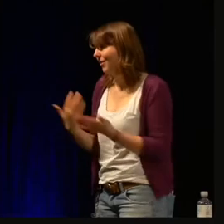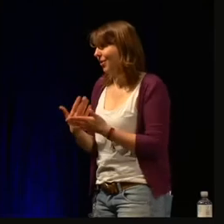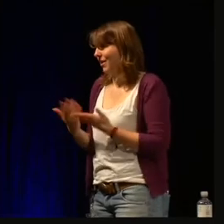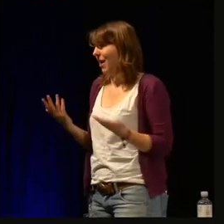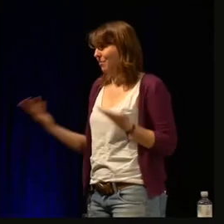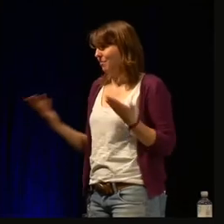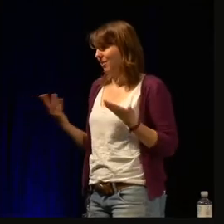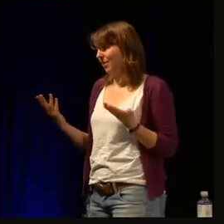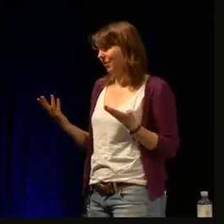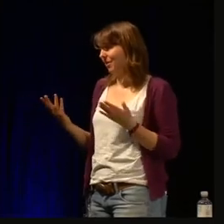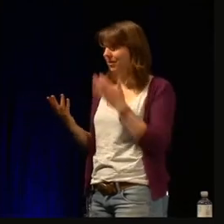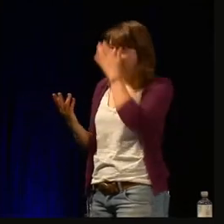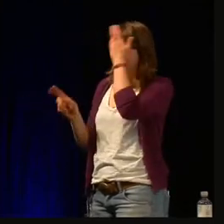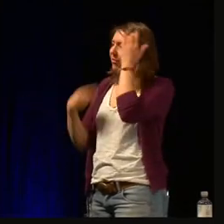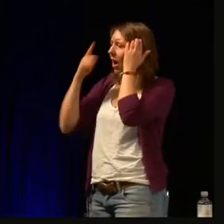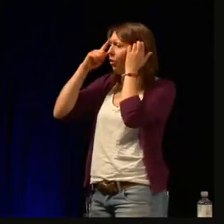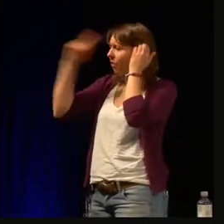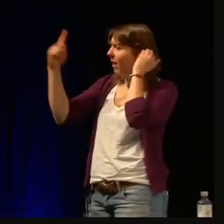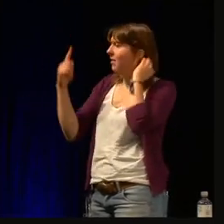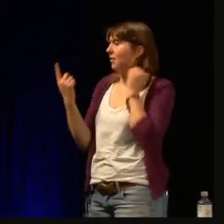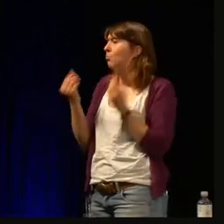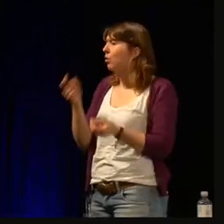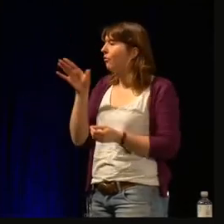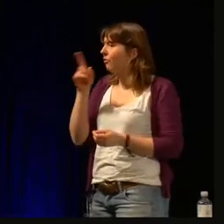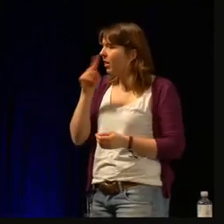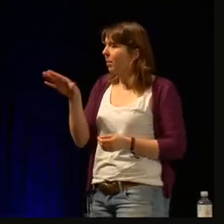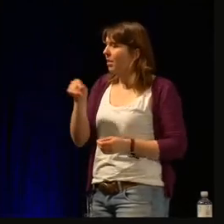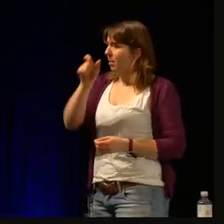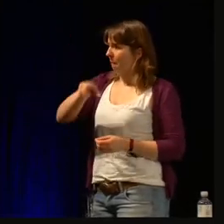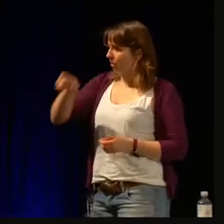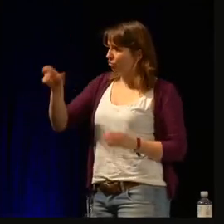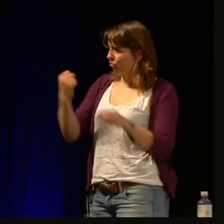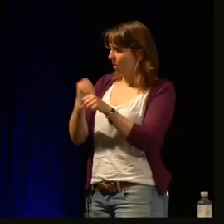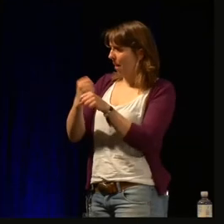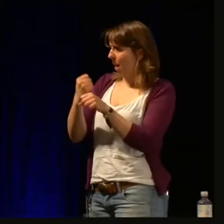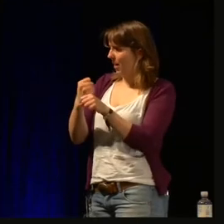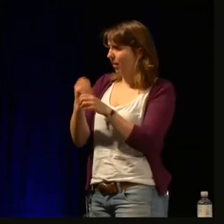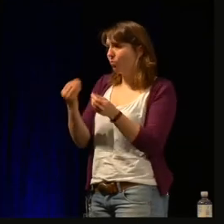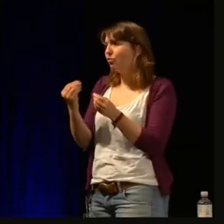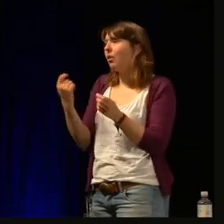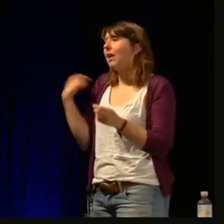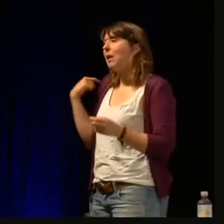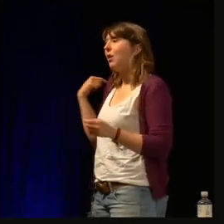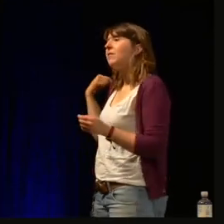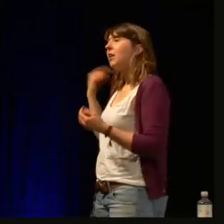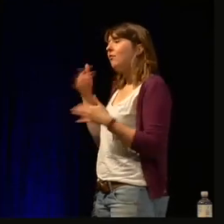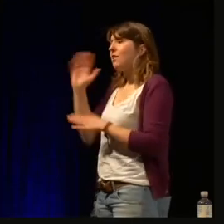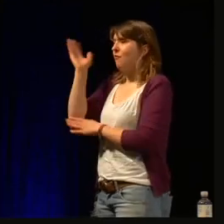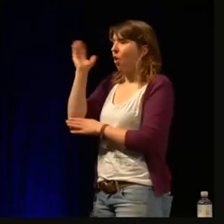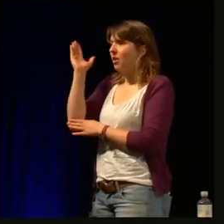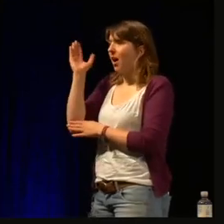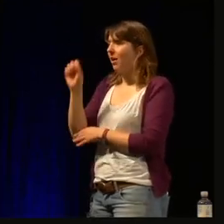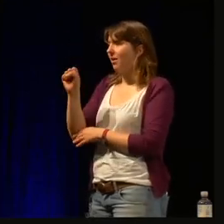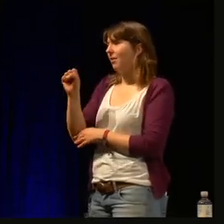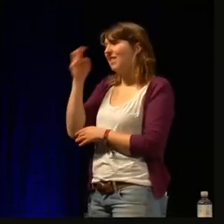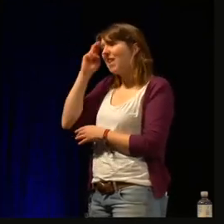So we're scientists, and of course we have to know for ourselves what we found out. You know, yesterday there was this talk, science